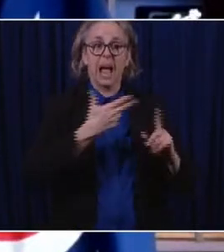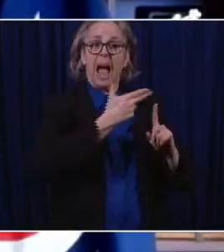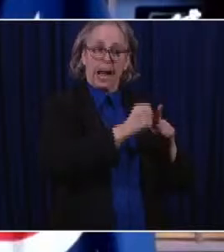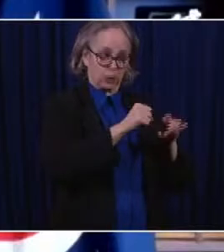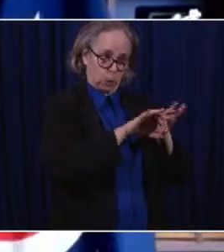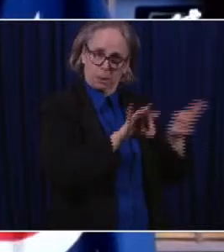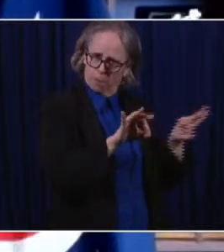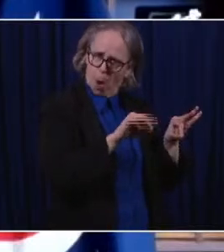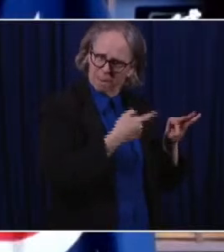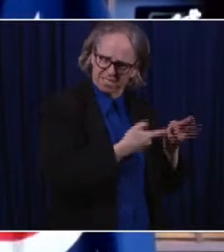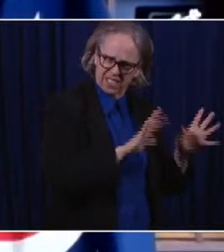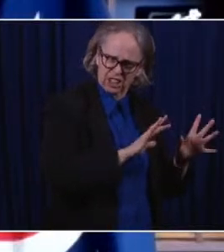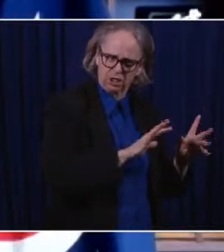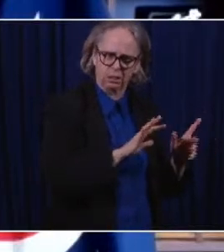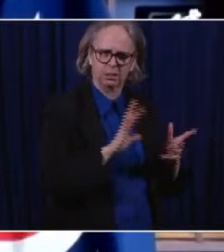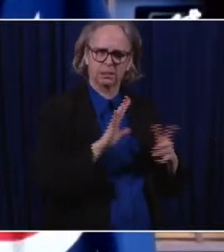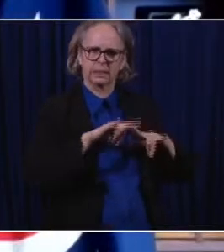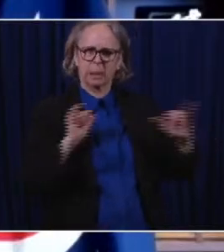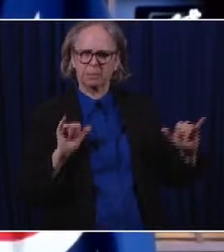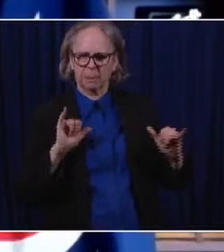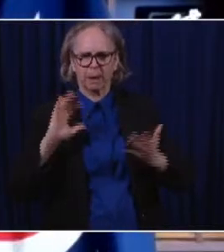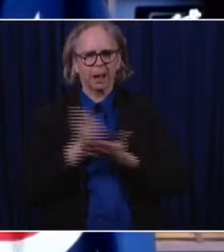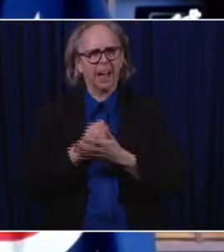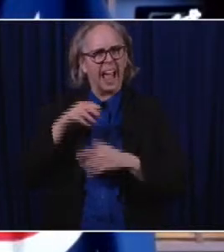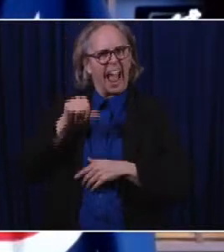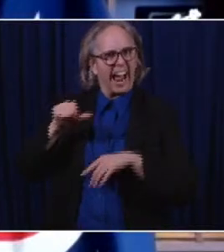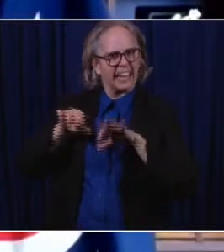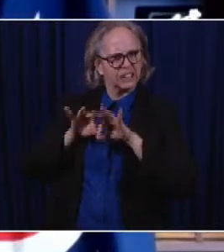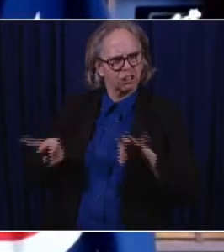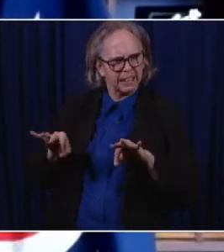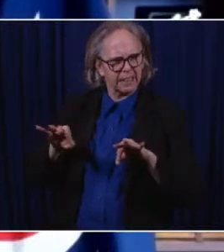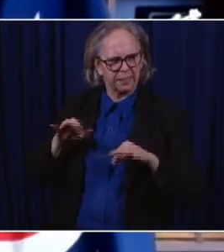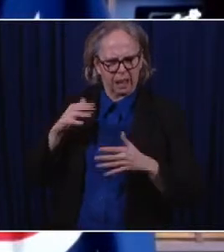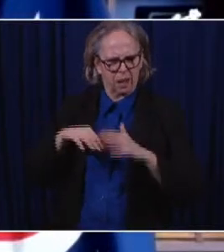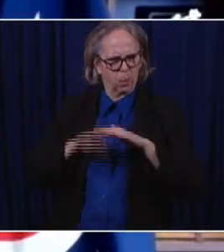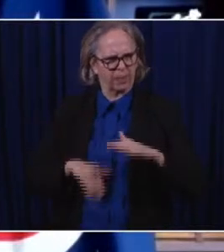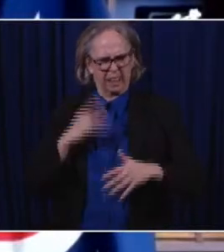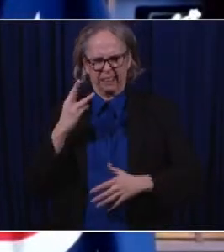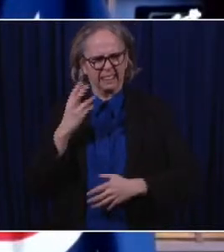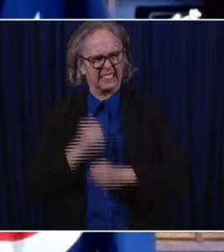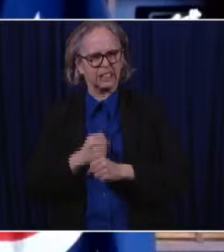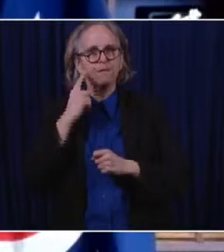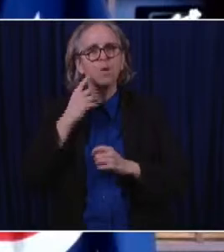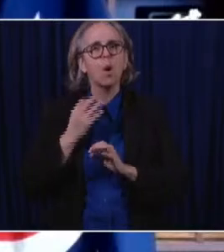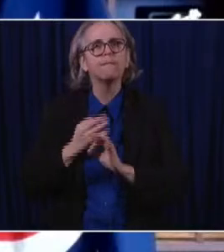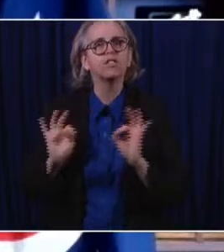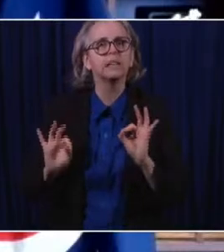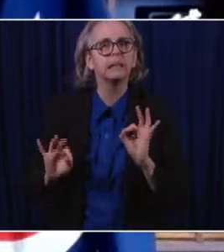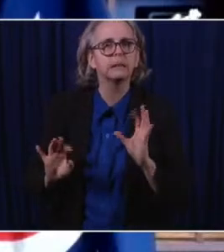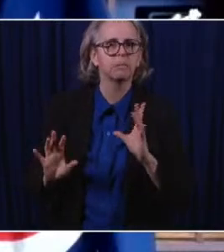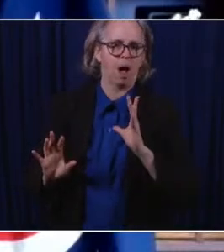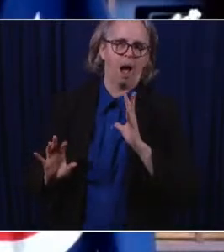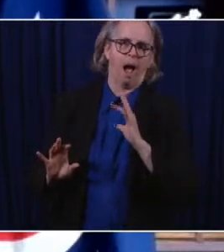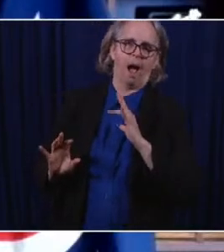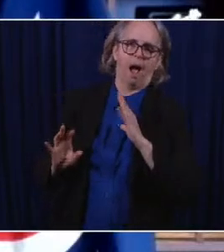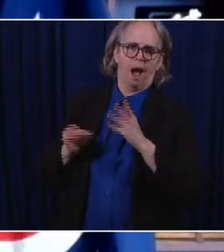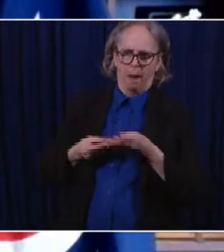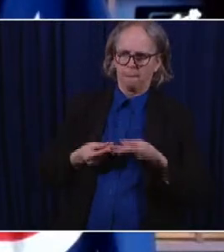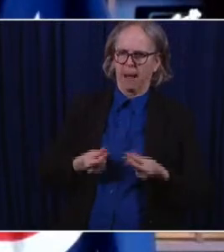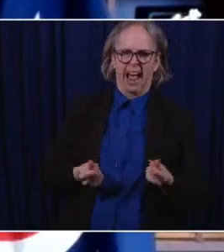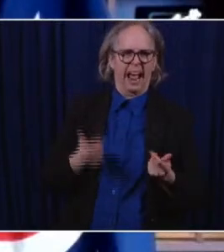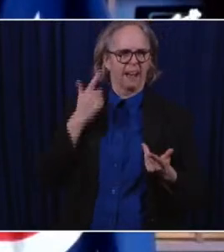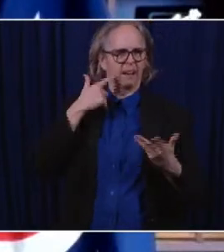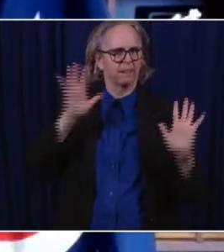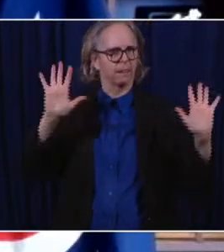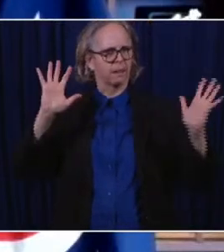them. The students in the program are connected with technology companies that offer them internships and job opportunities